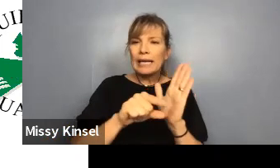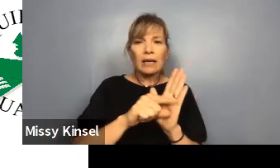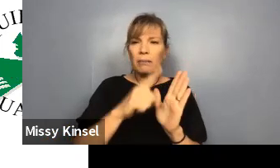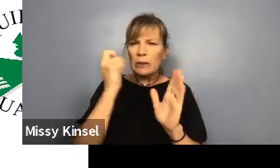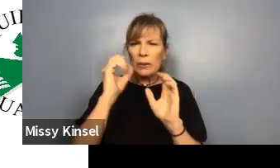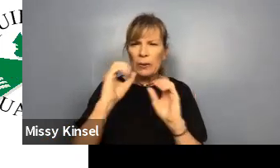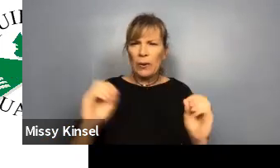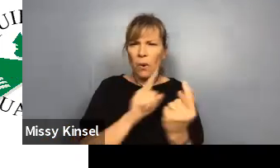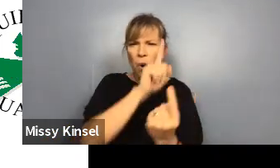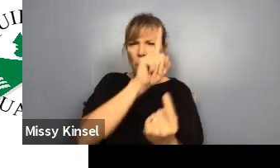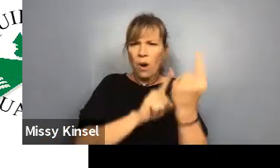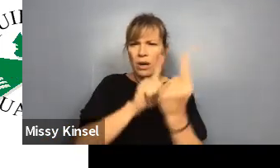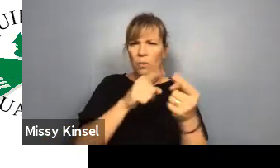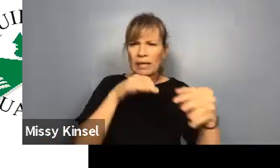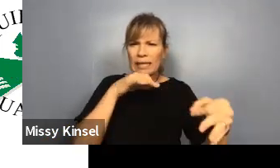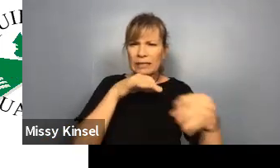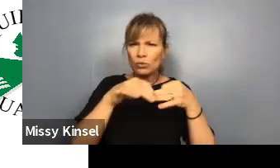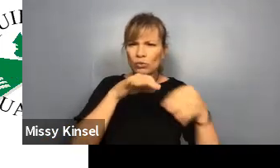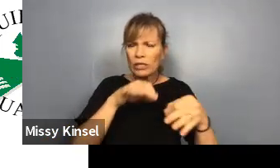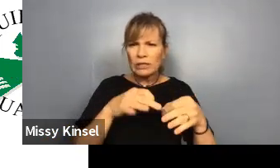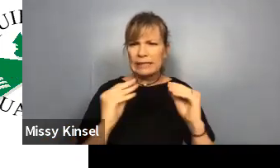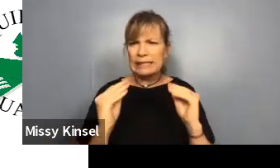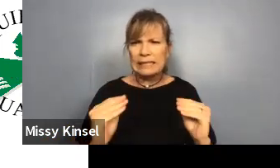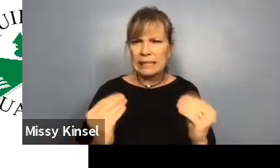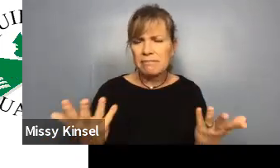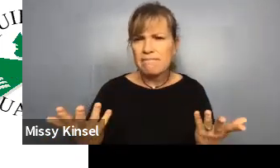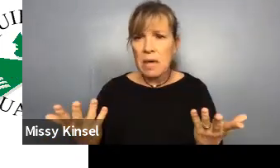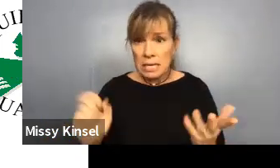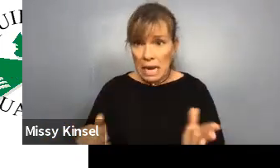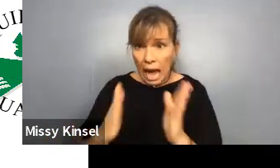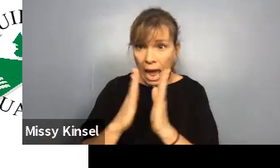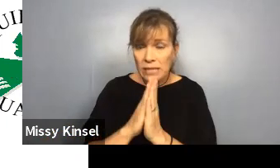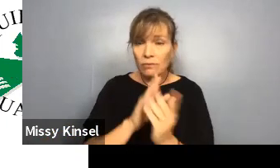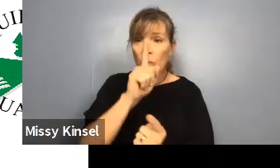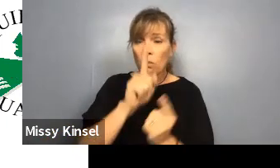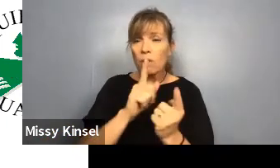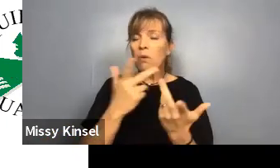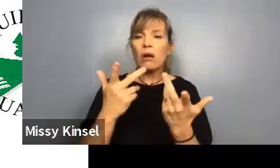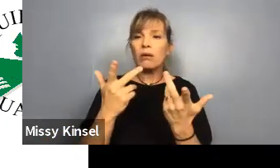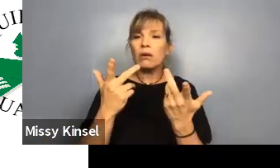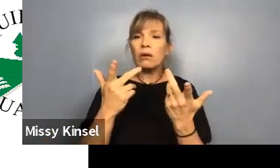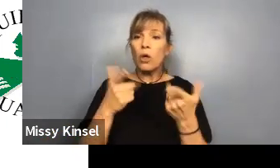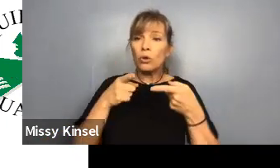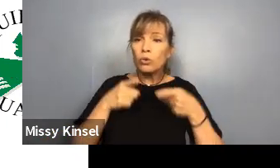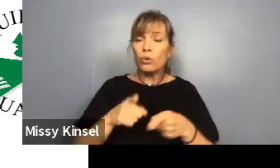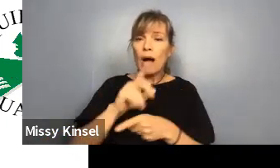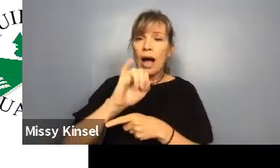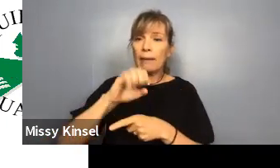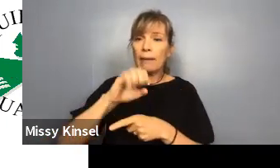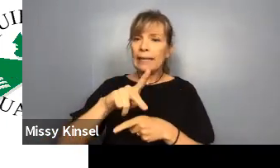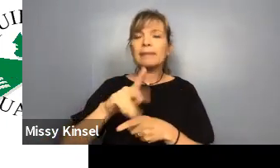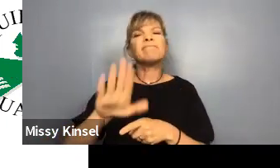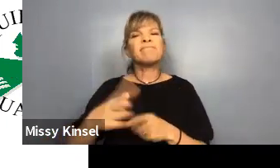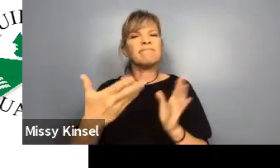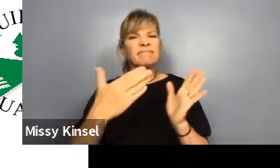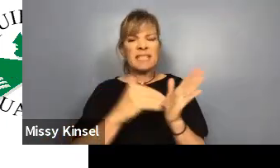no one-on-one instruction at this time, can I ask for those revisions through an IEP meeting at this time? So again,